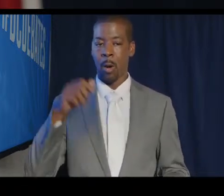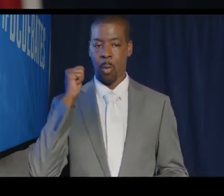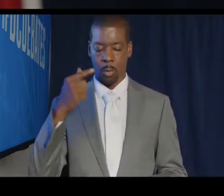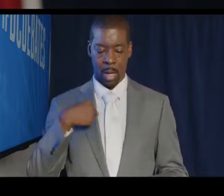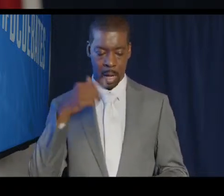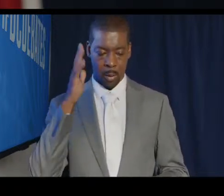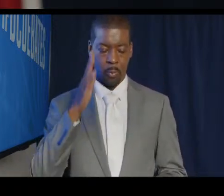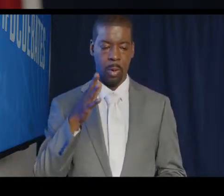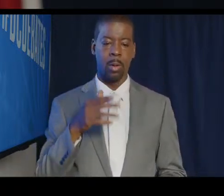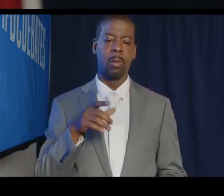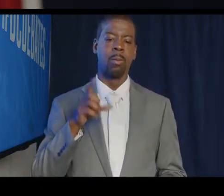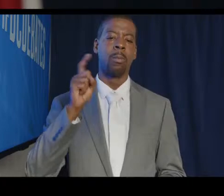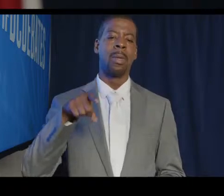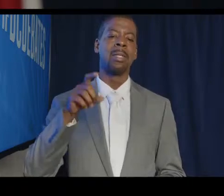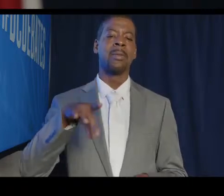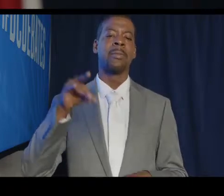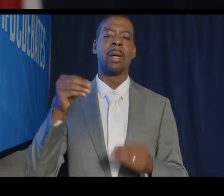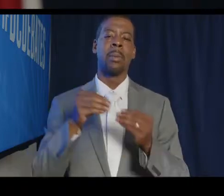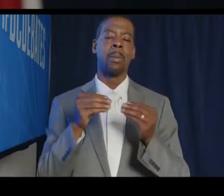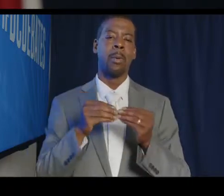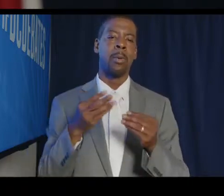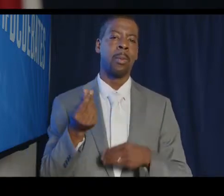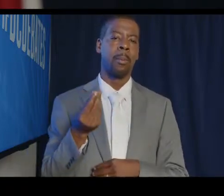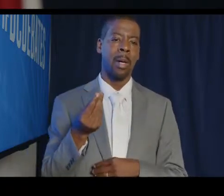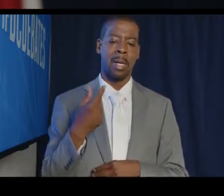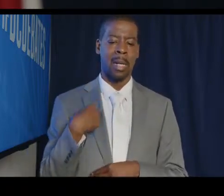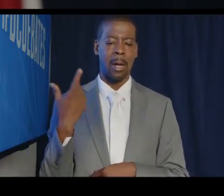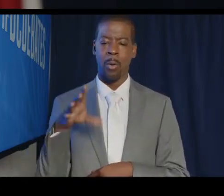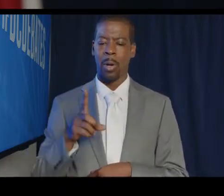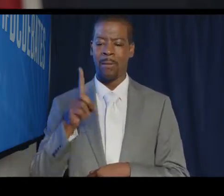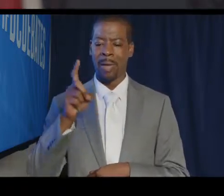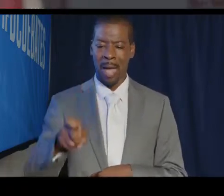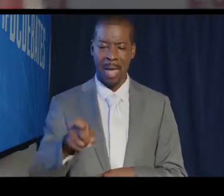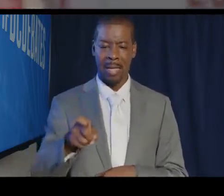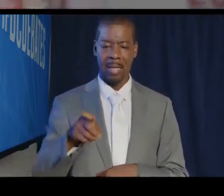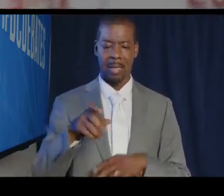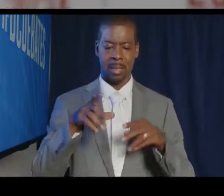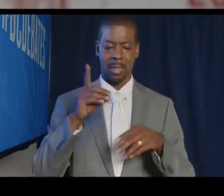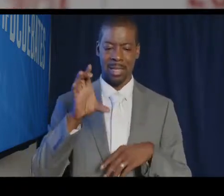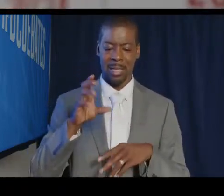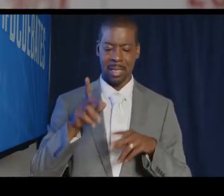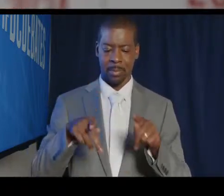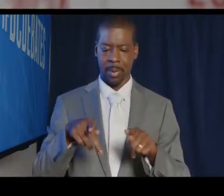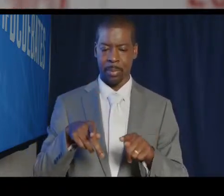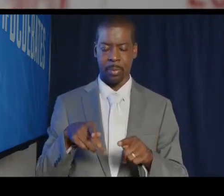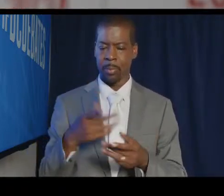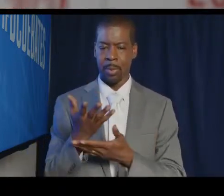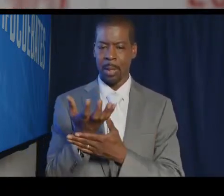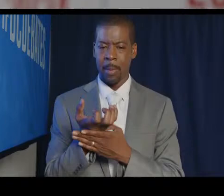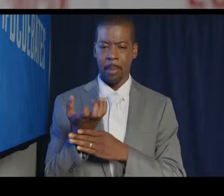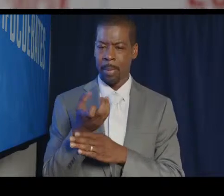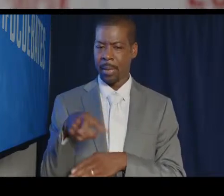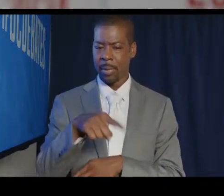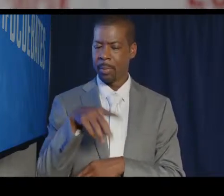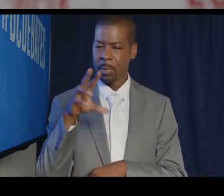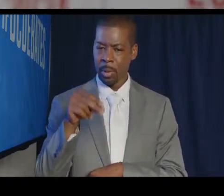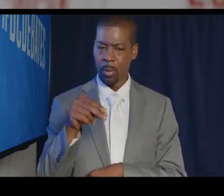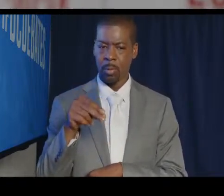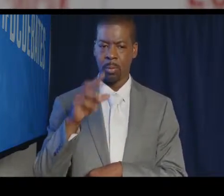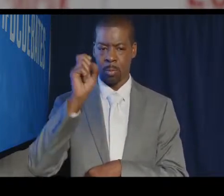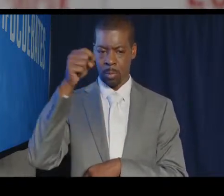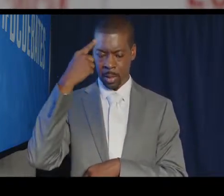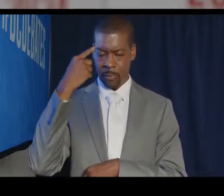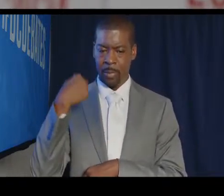can find more money to serve more residents without asking residents for a single more dime. We also need to look at what other states are doing,